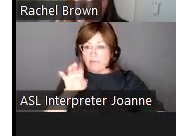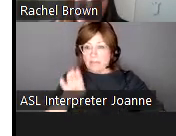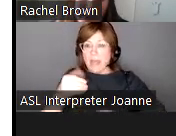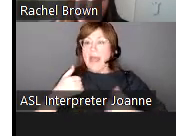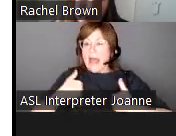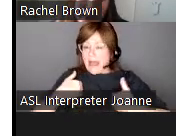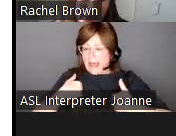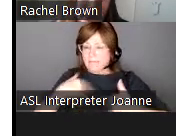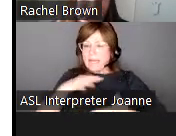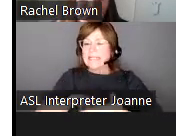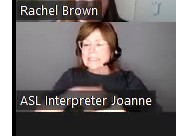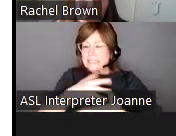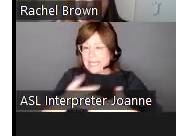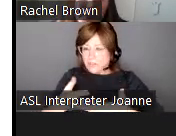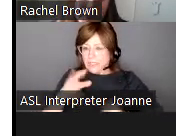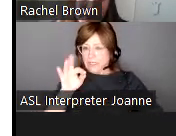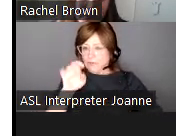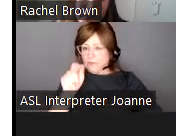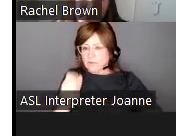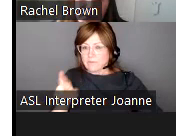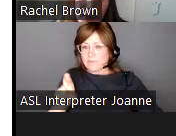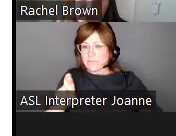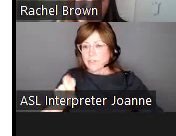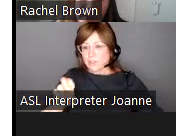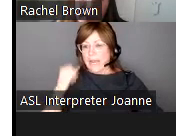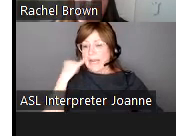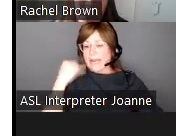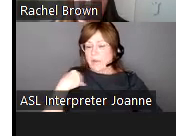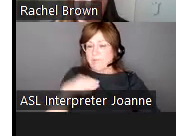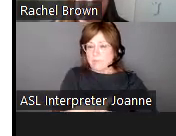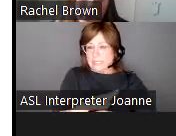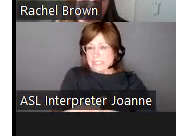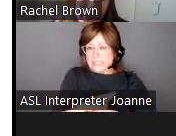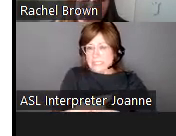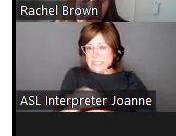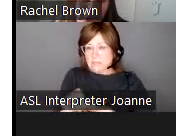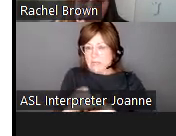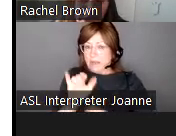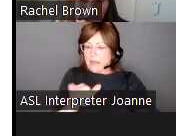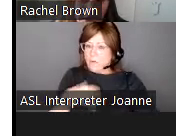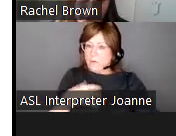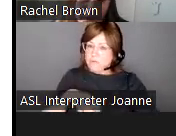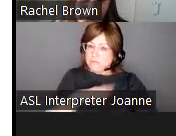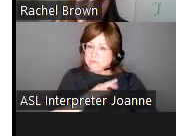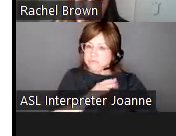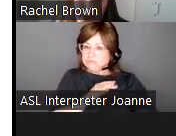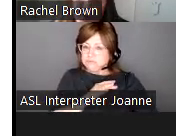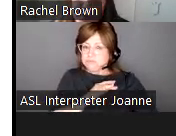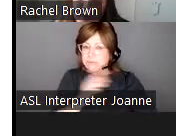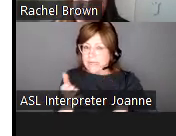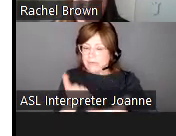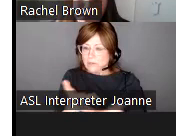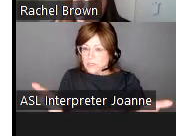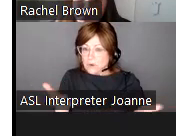have a scheduling feature if you do have a business page. So it's really handy. And I encourage everyone to go check that out when you do have